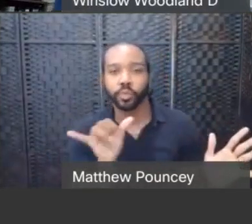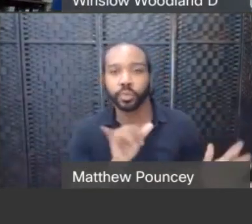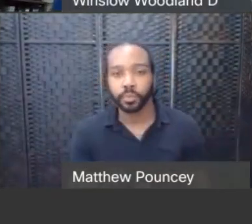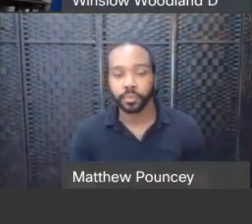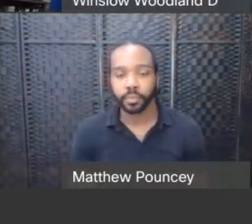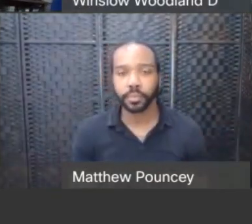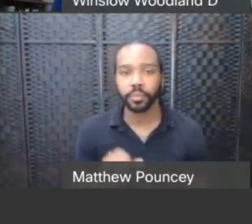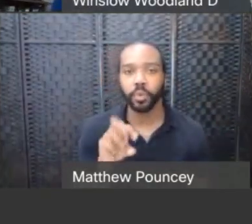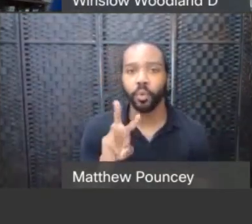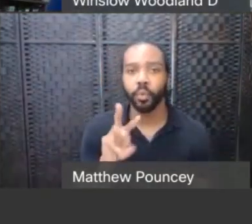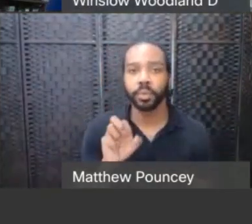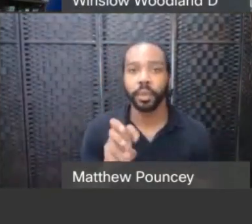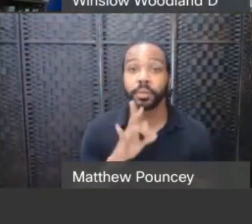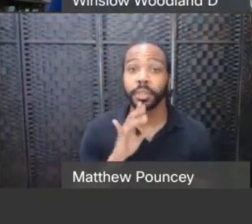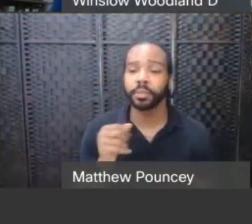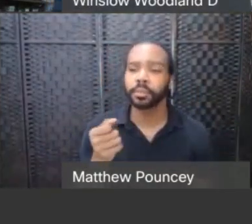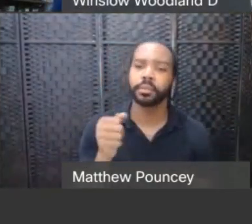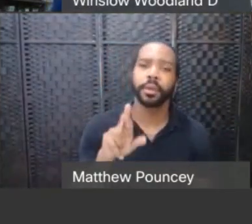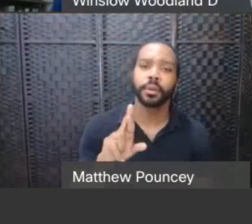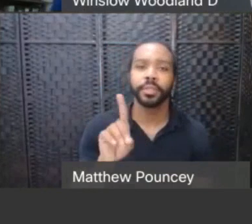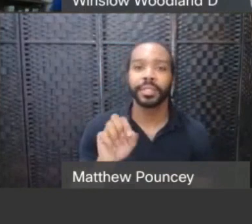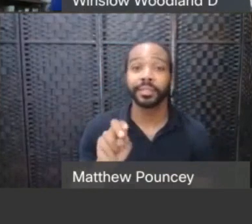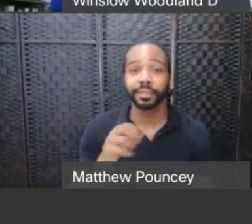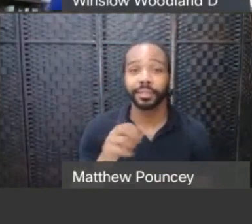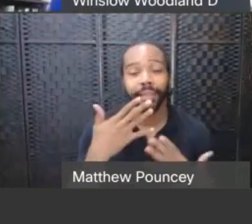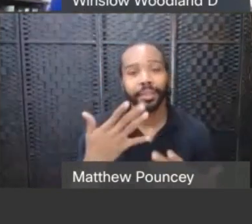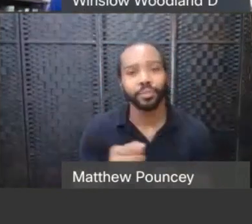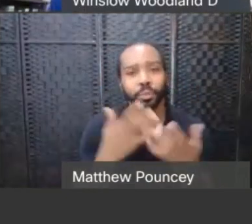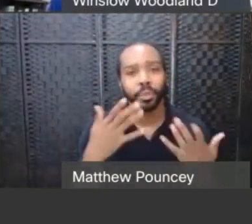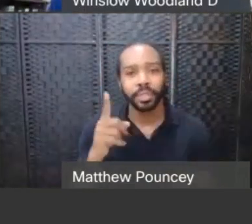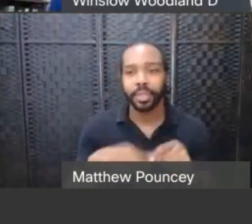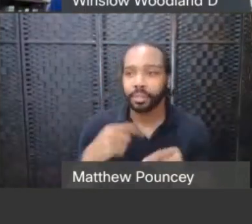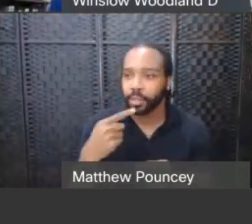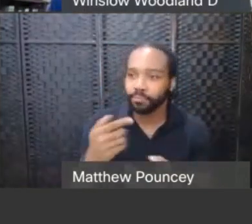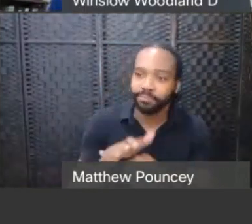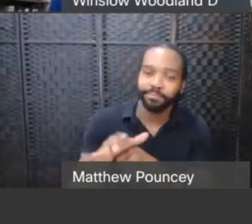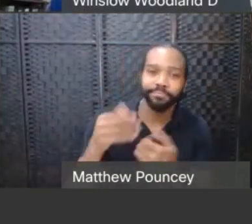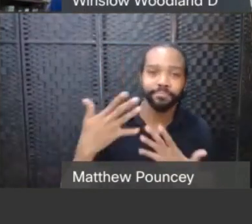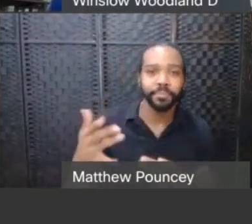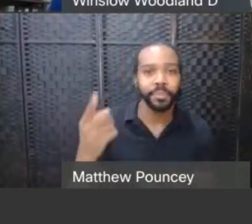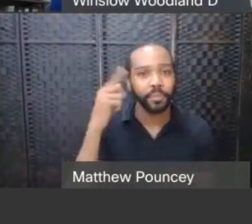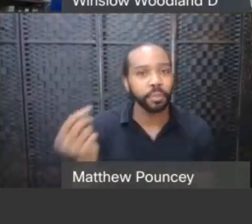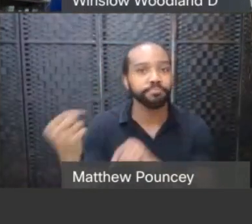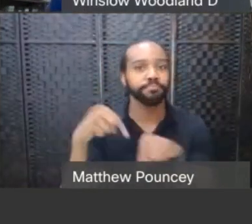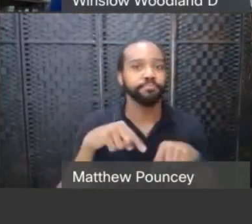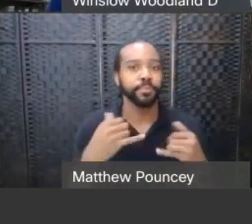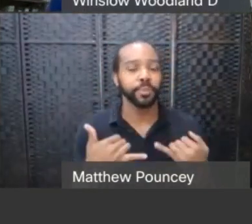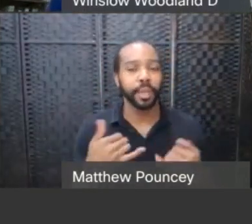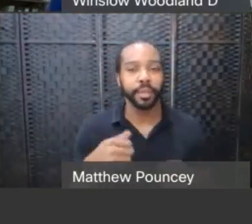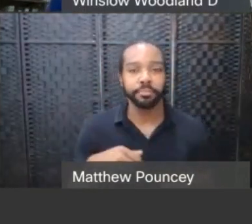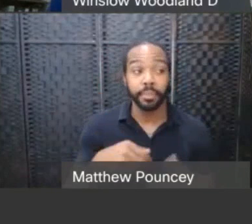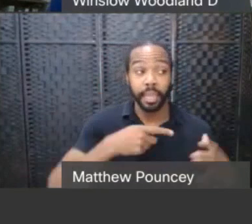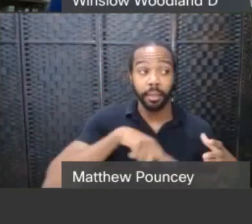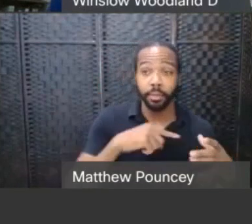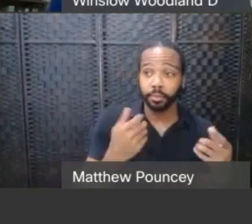Dr. Dennison, I can't thank you enough for being here for us today because, you know, we here try to answer as